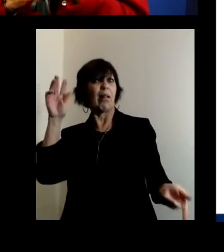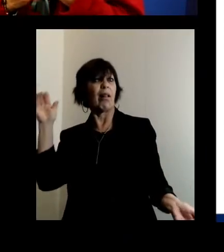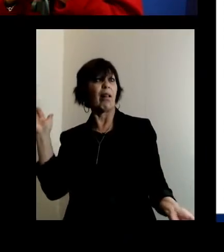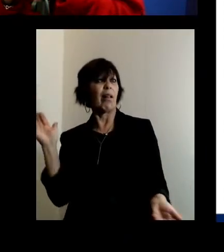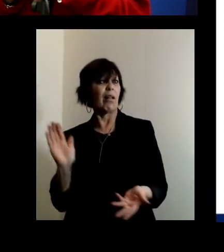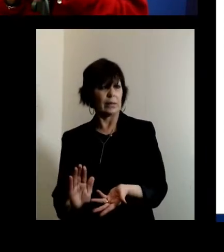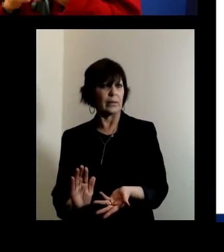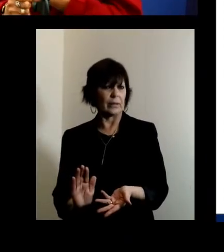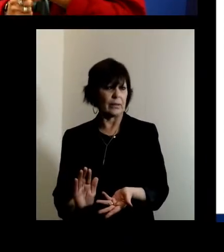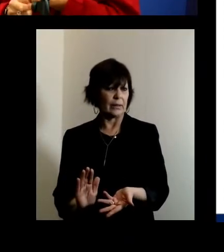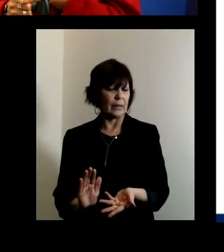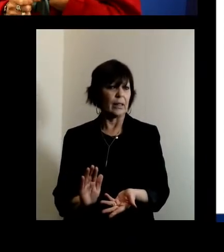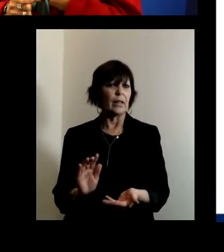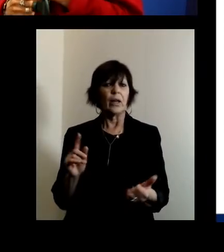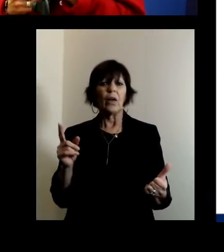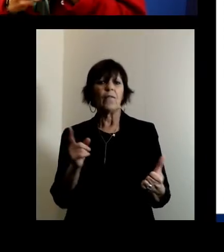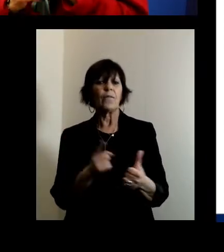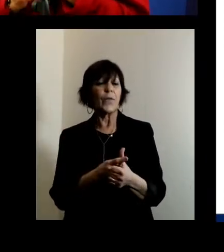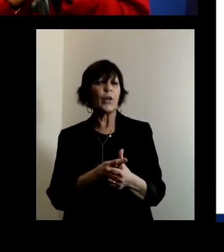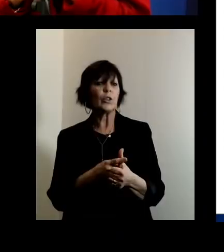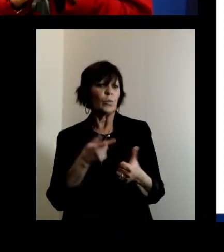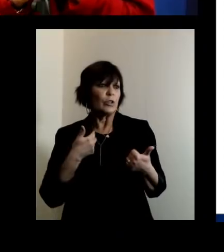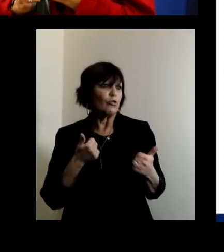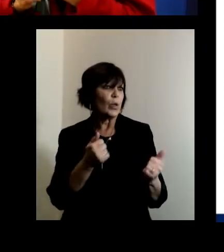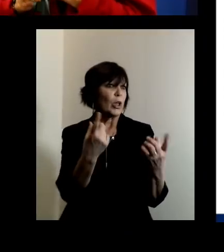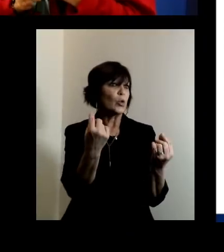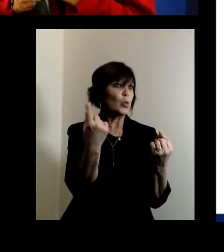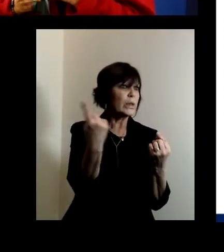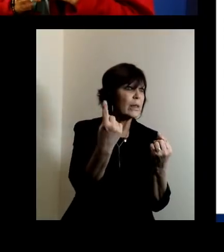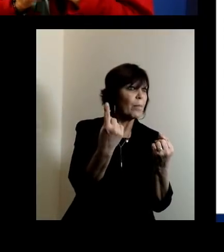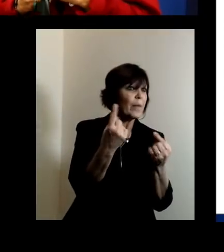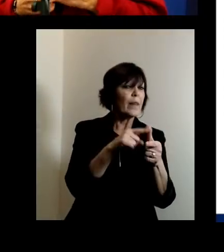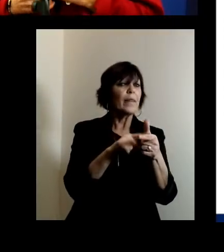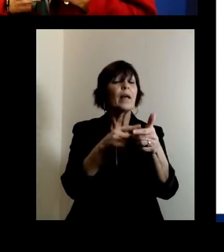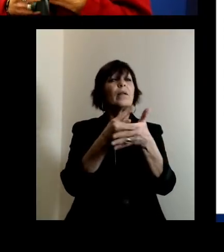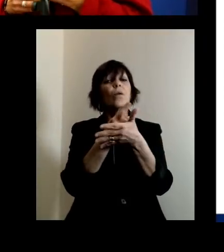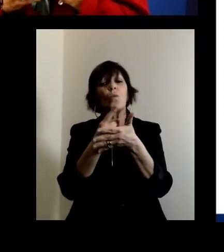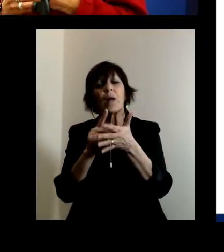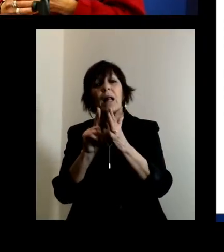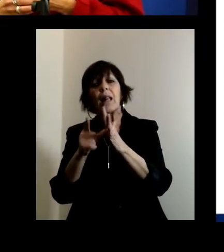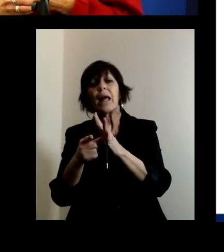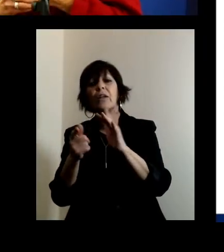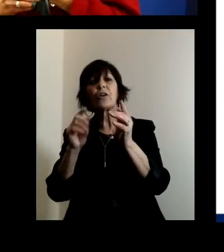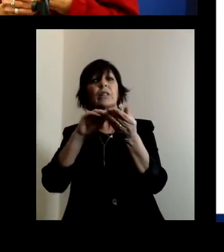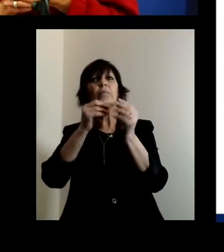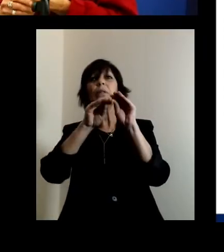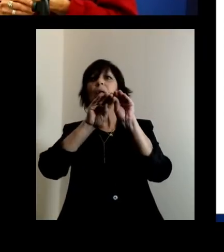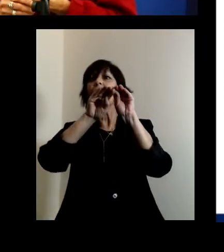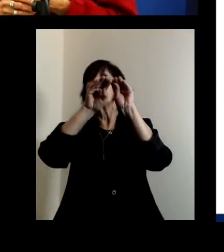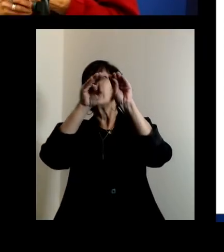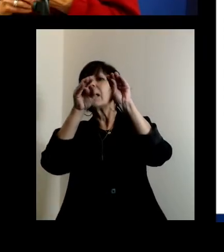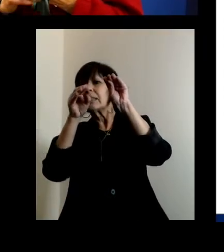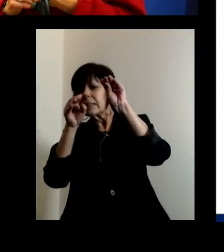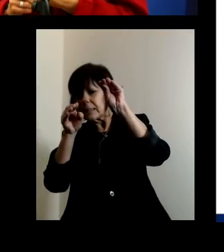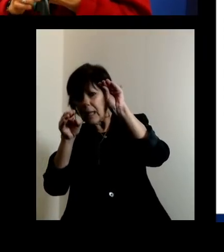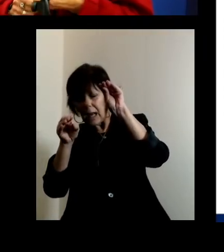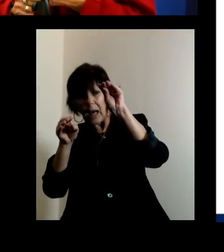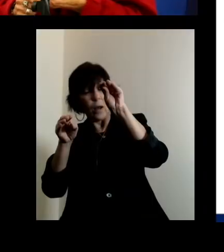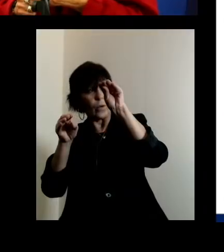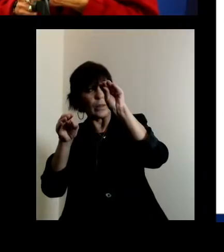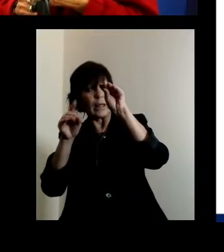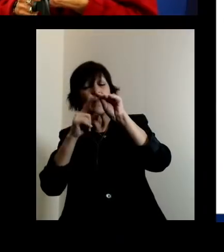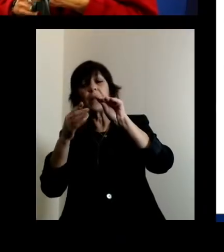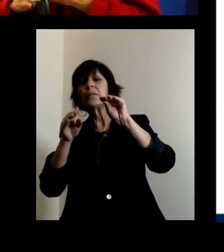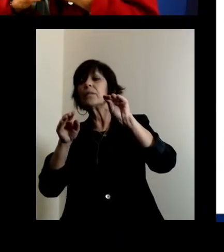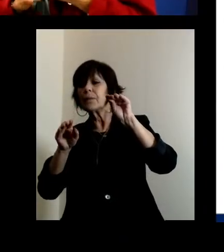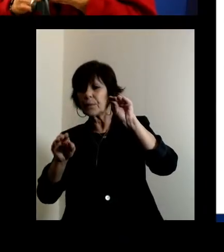first we see an intervention, then a week or two later, we see change in the numbers of people infected, and then maybe a week or two